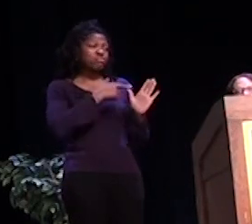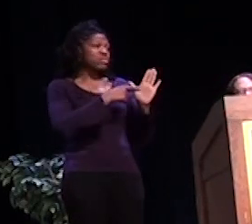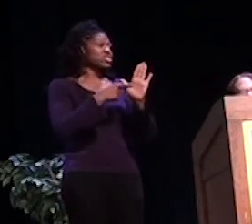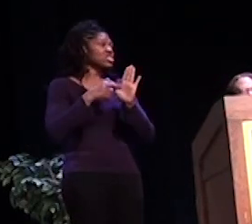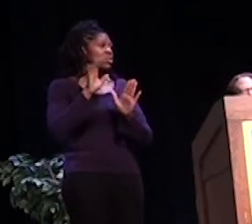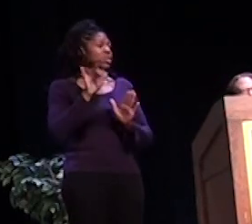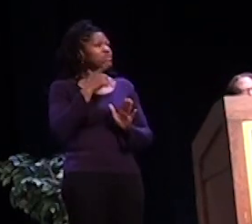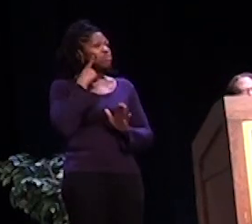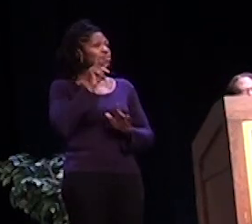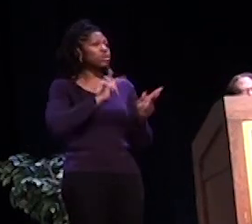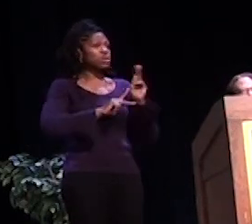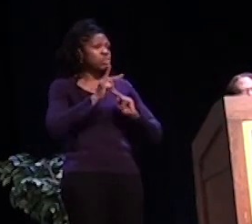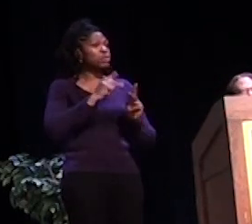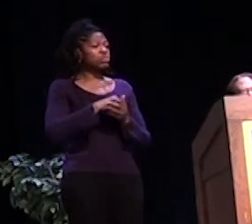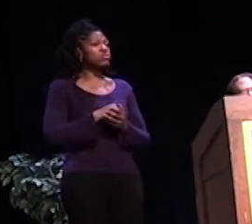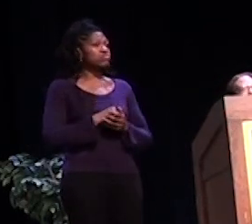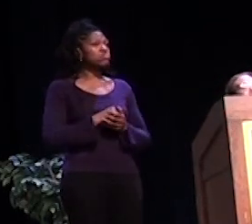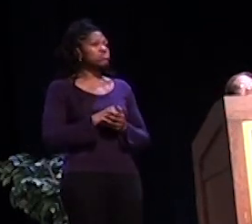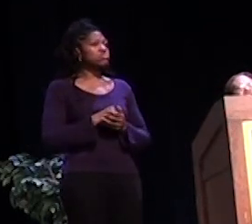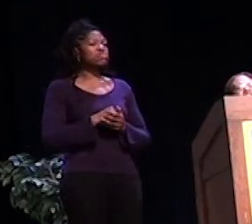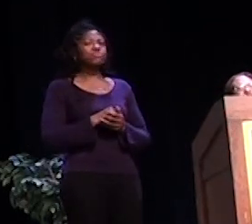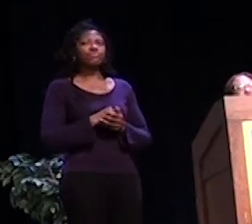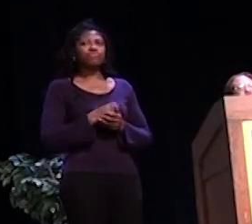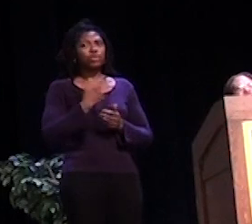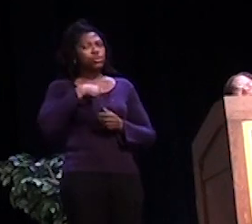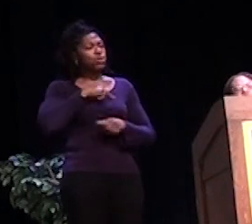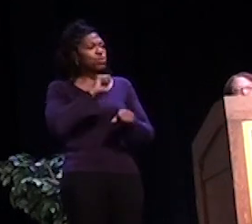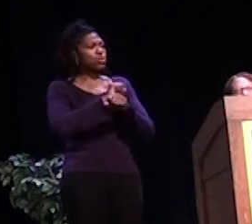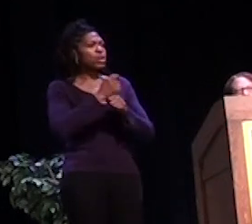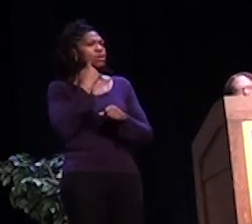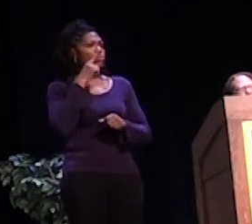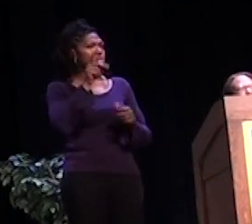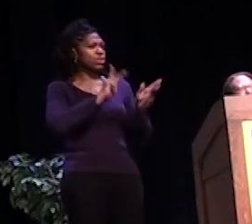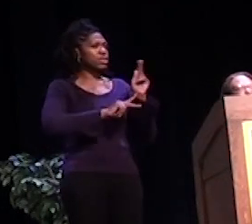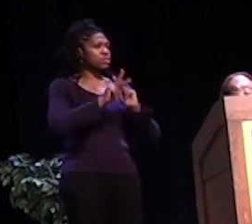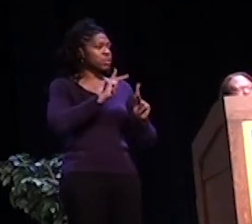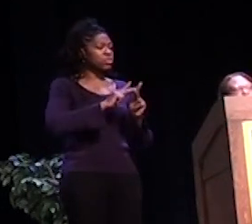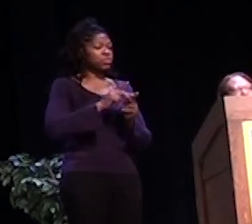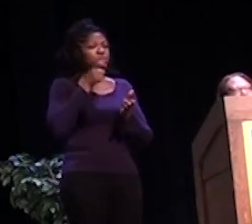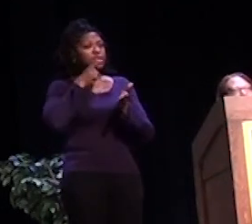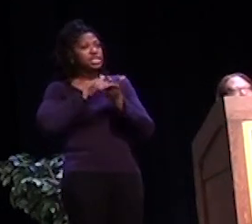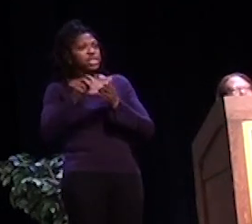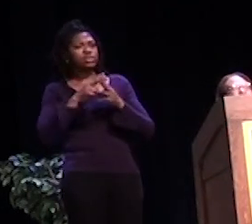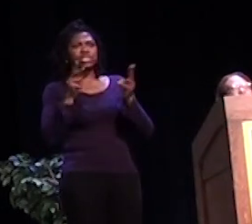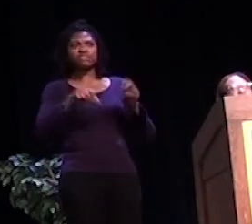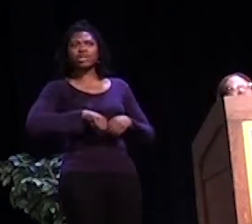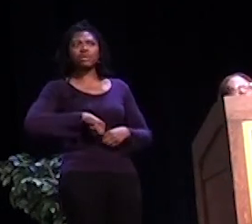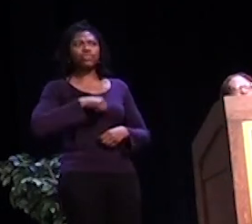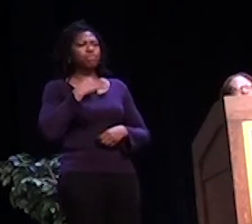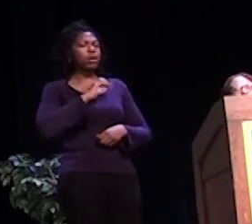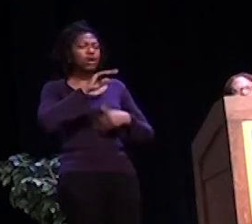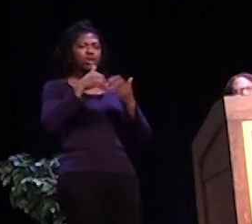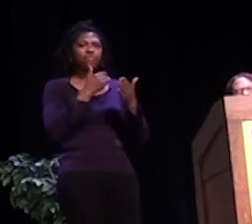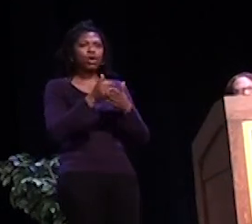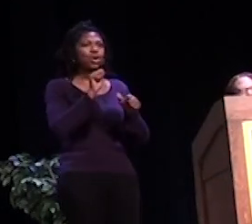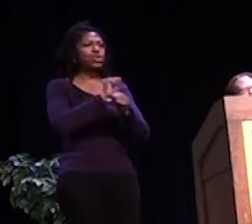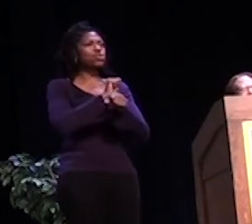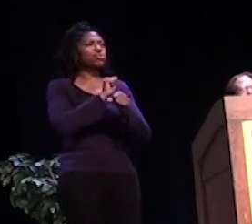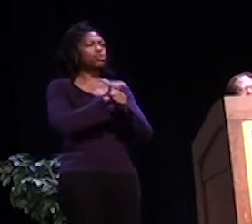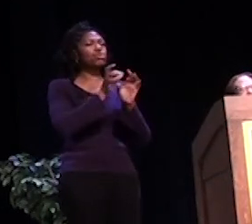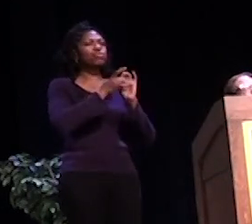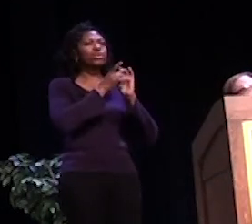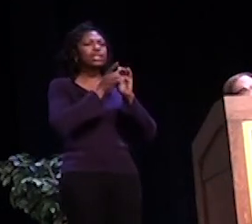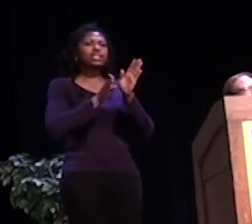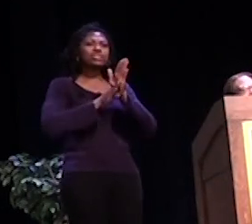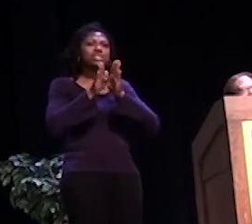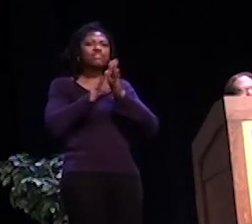for the people. The Secretary is very proud of the work that we are doing on building wealth. We know